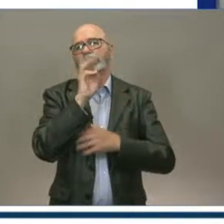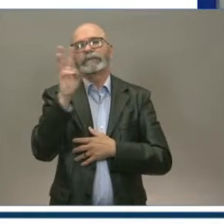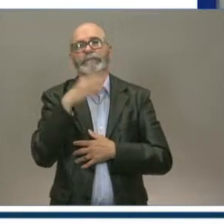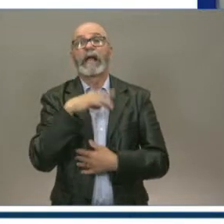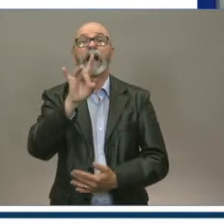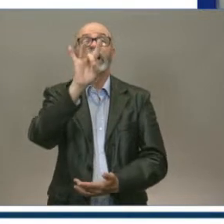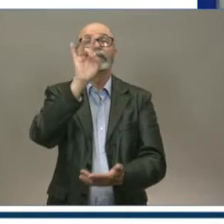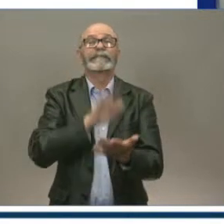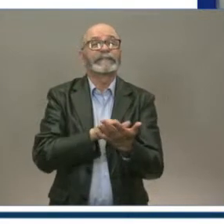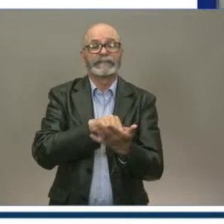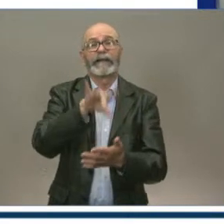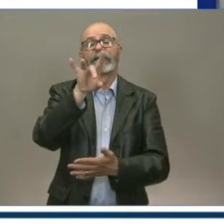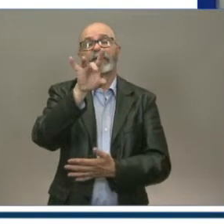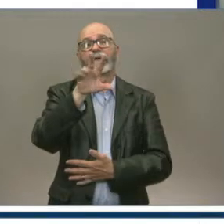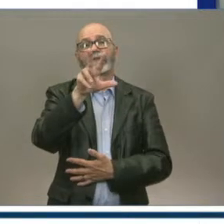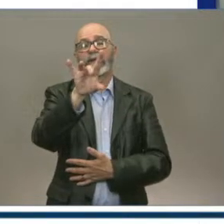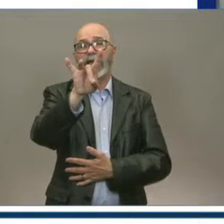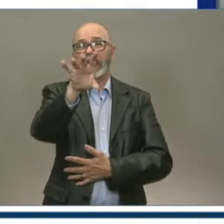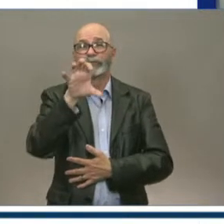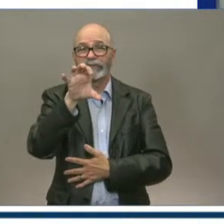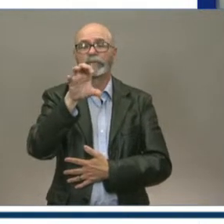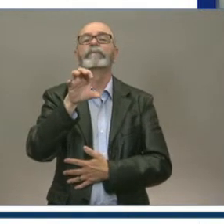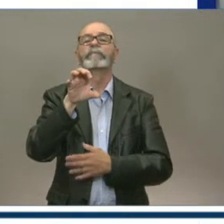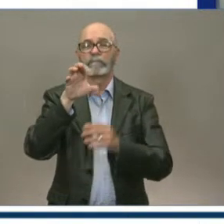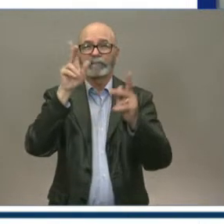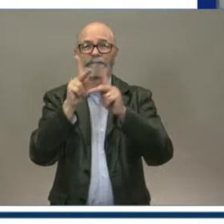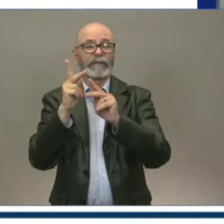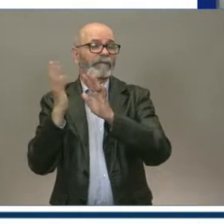into arms. At the end of the day,